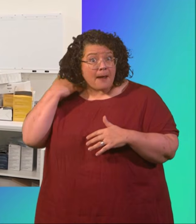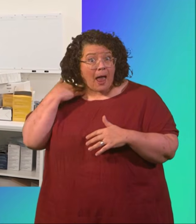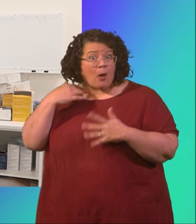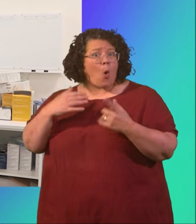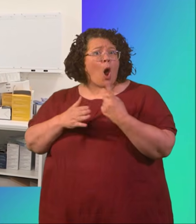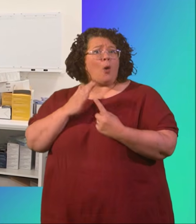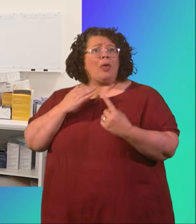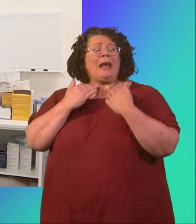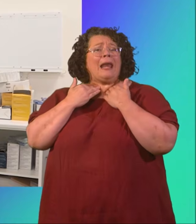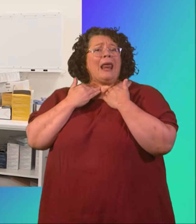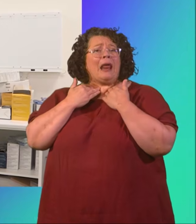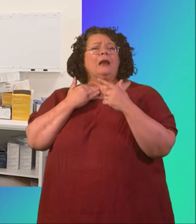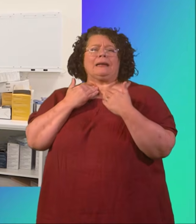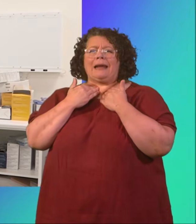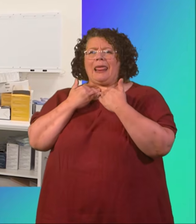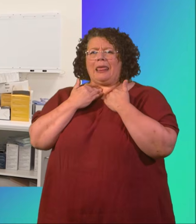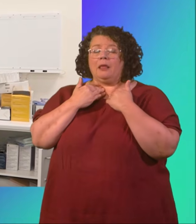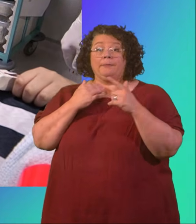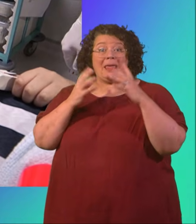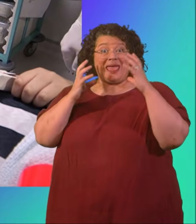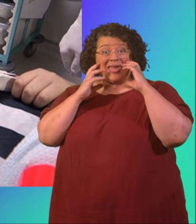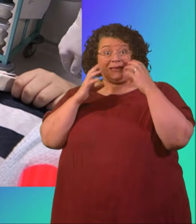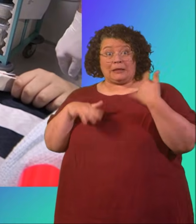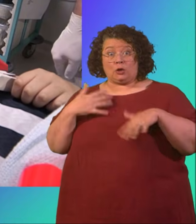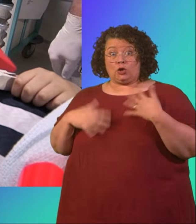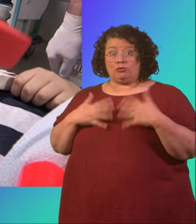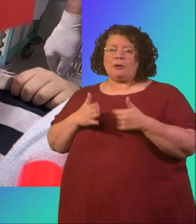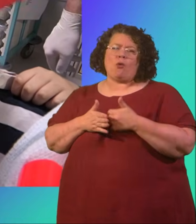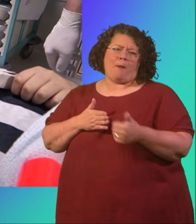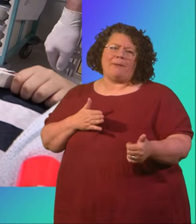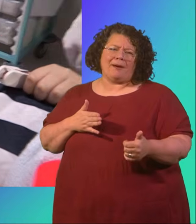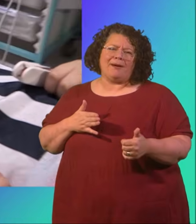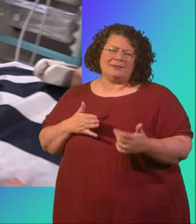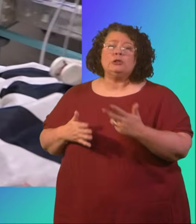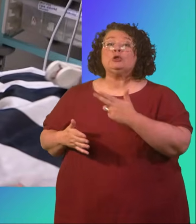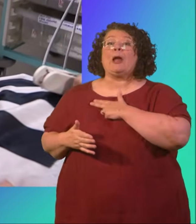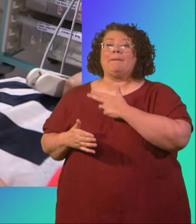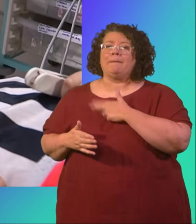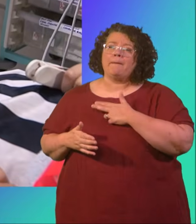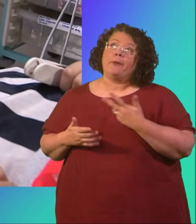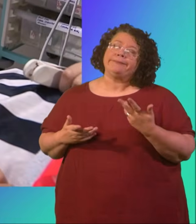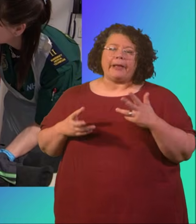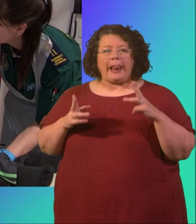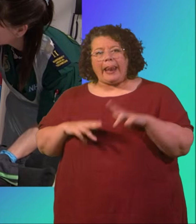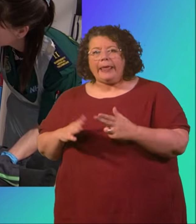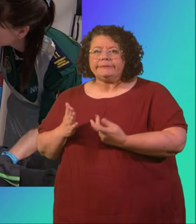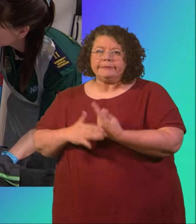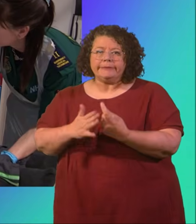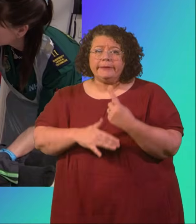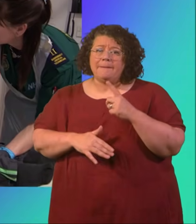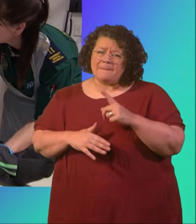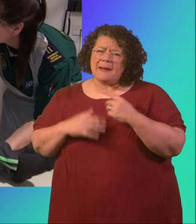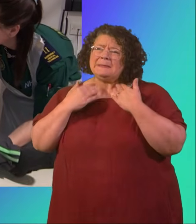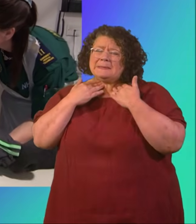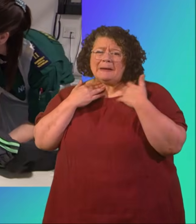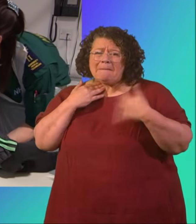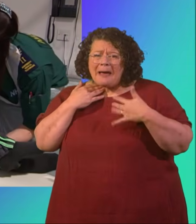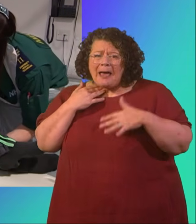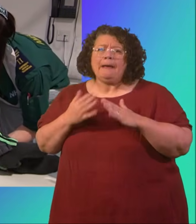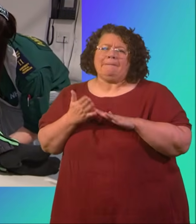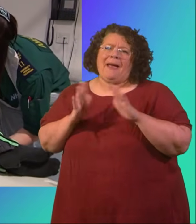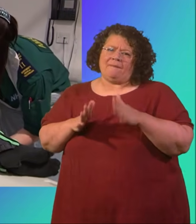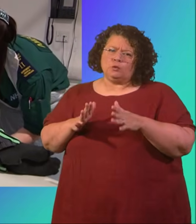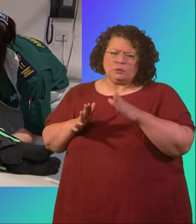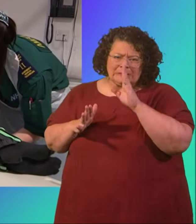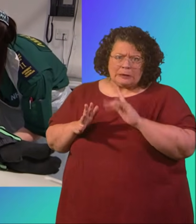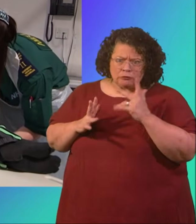neck injuries are common. The James Bond theme is less common, but he's got neck pain, so we have to take it seriously. Dr Craig needs to find out if Ryan